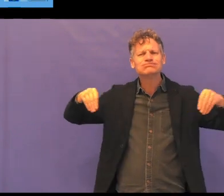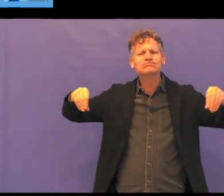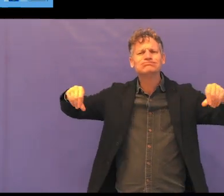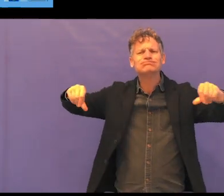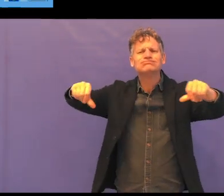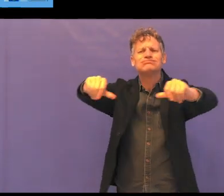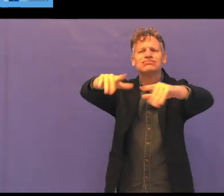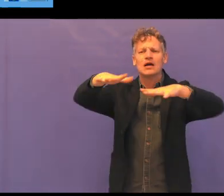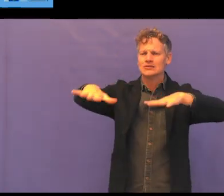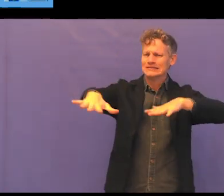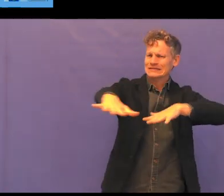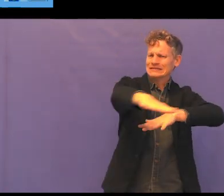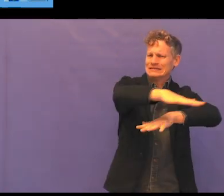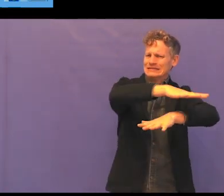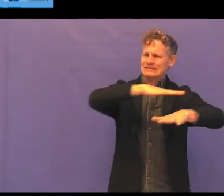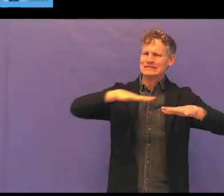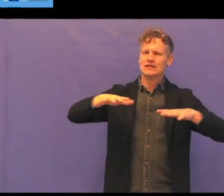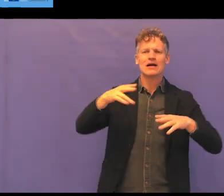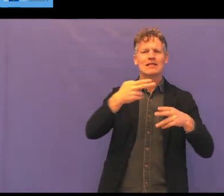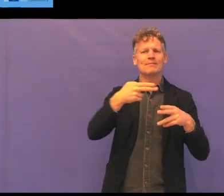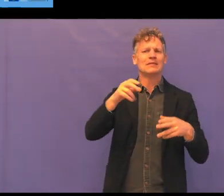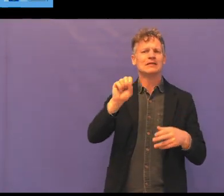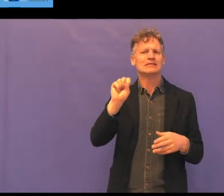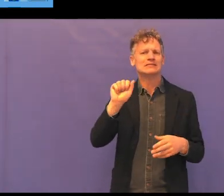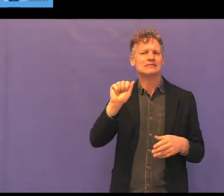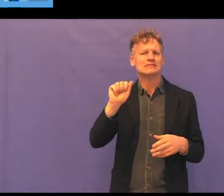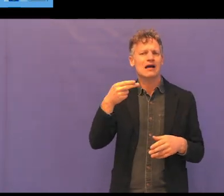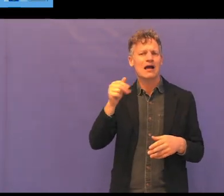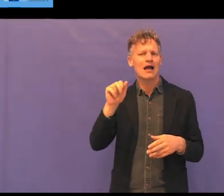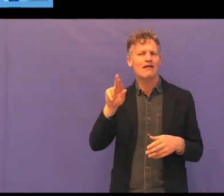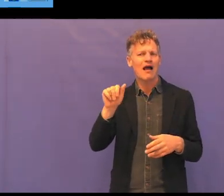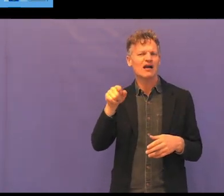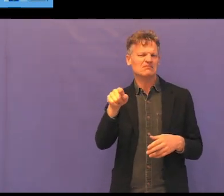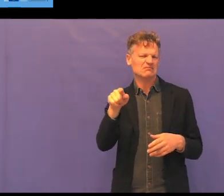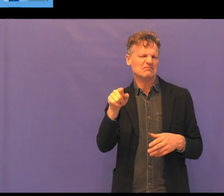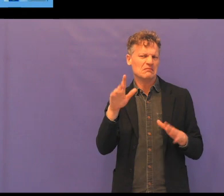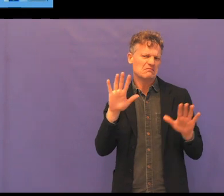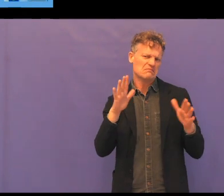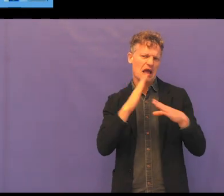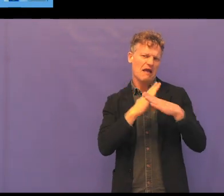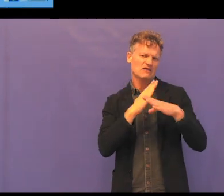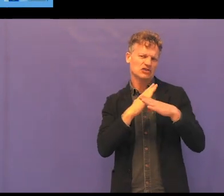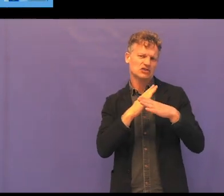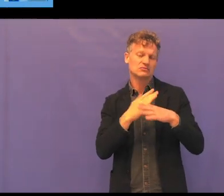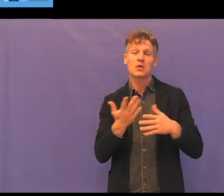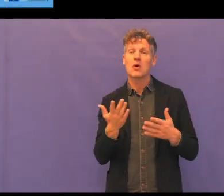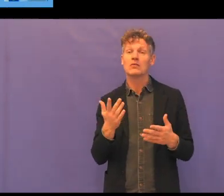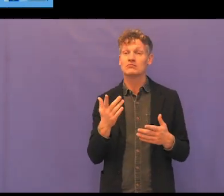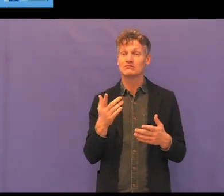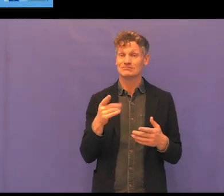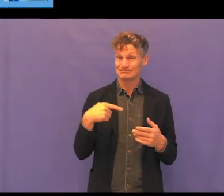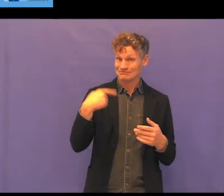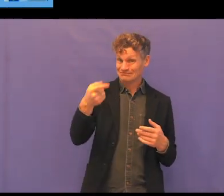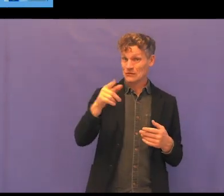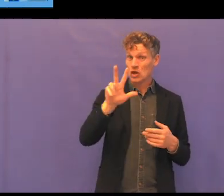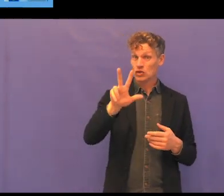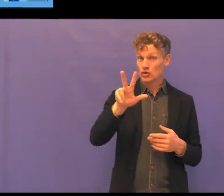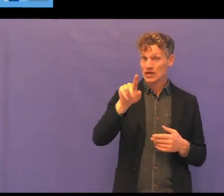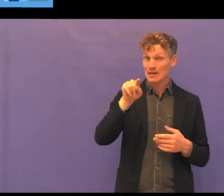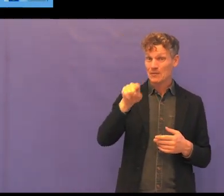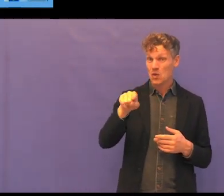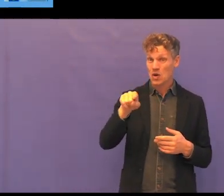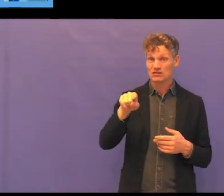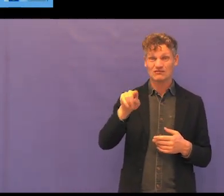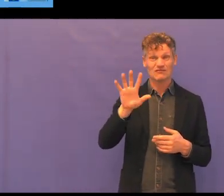3.5 billion people will live in areas whose average temperature